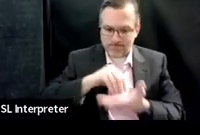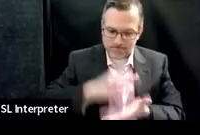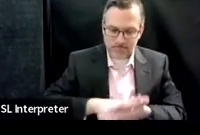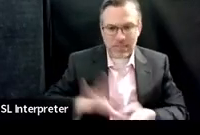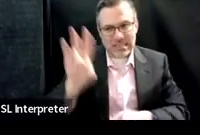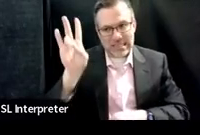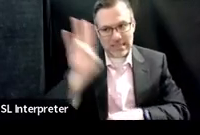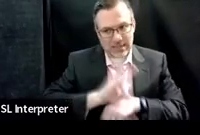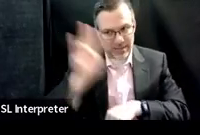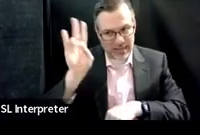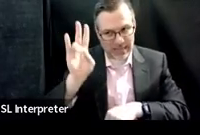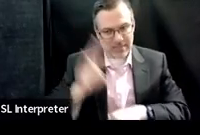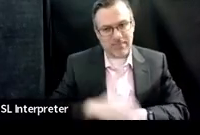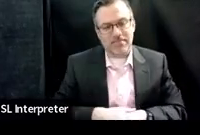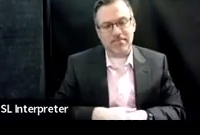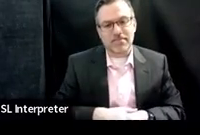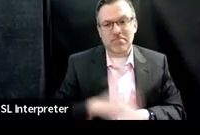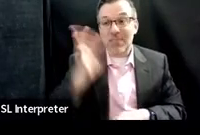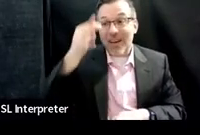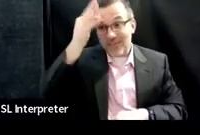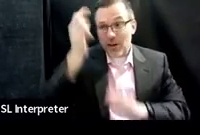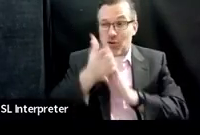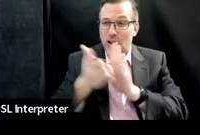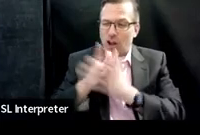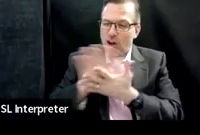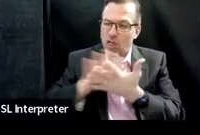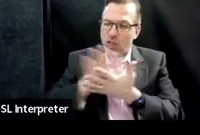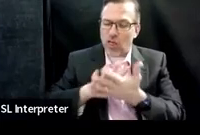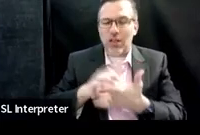of those proposed or refused changes.